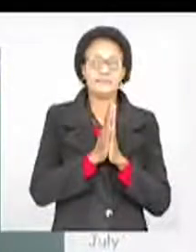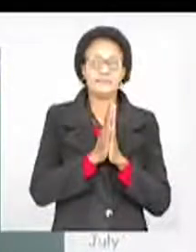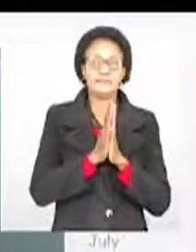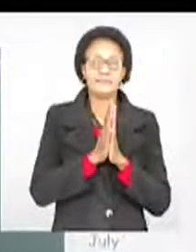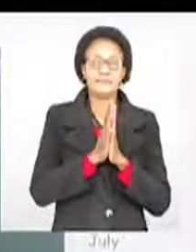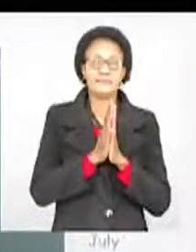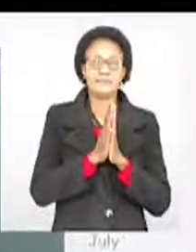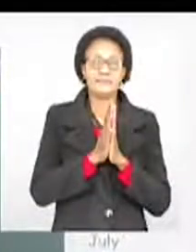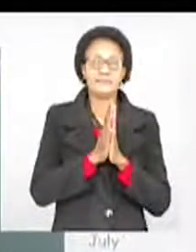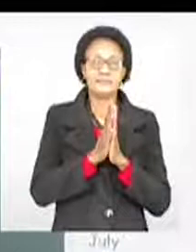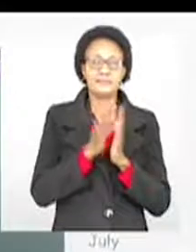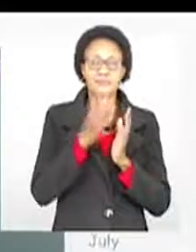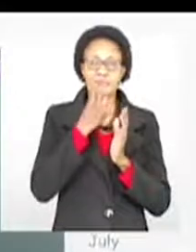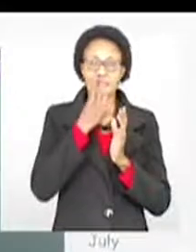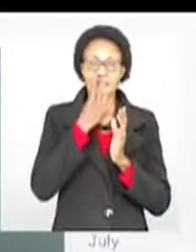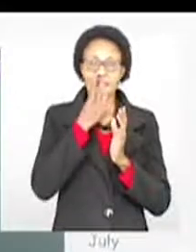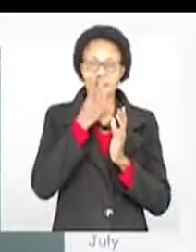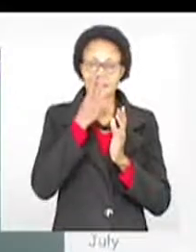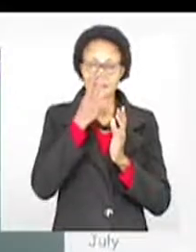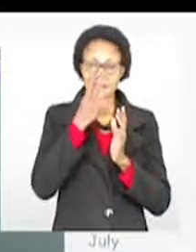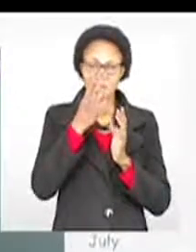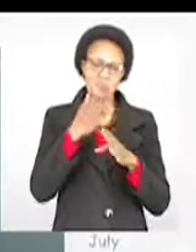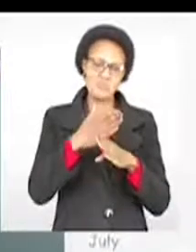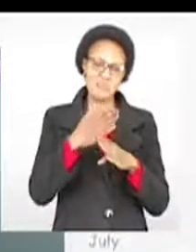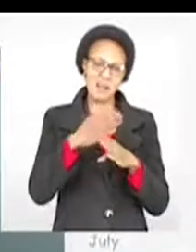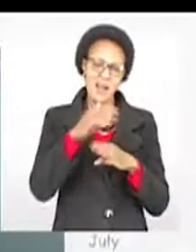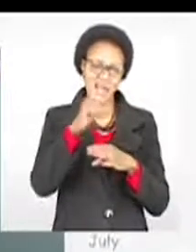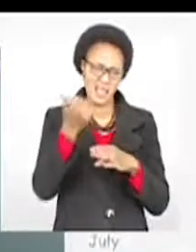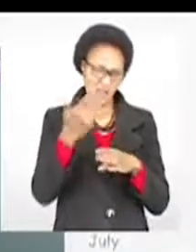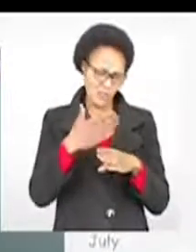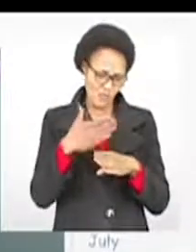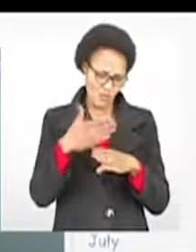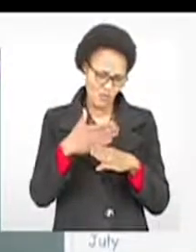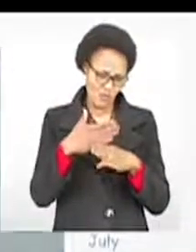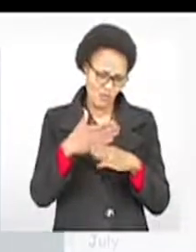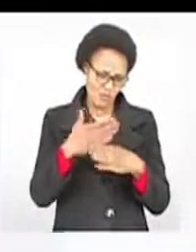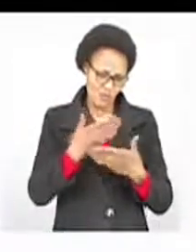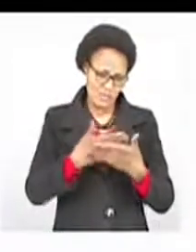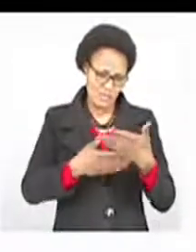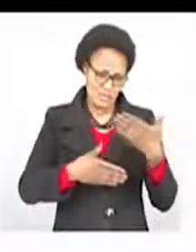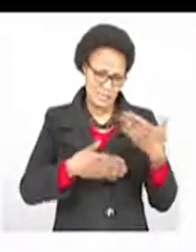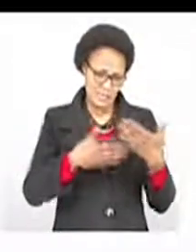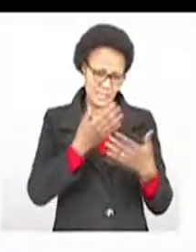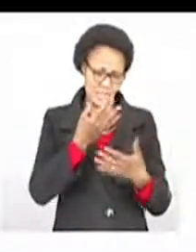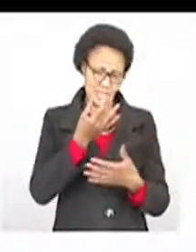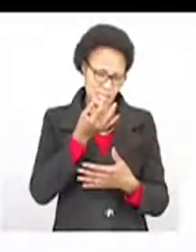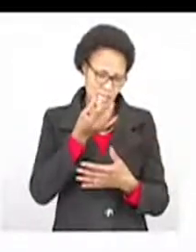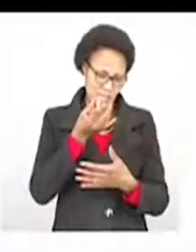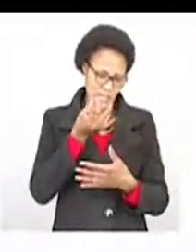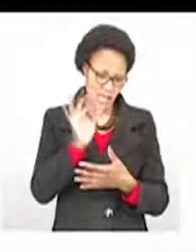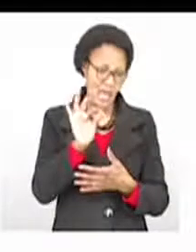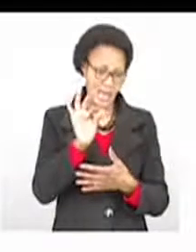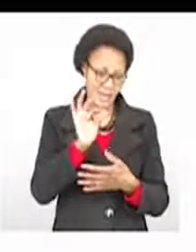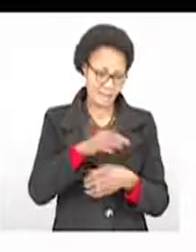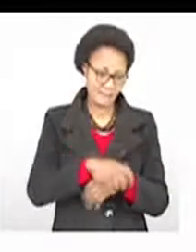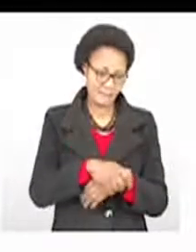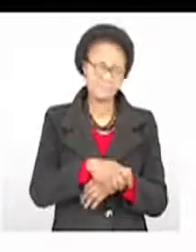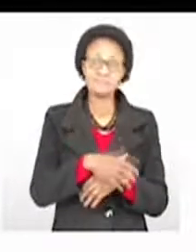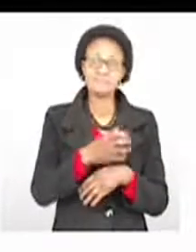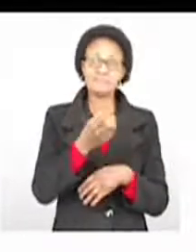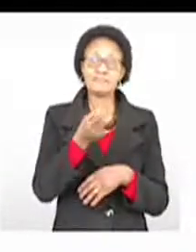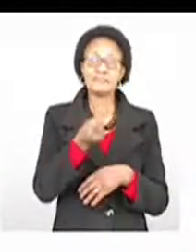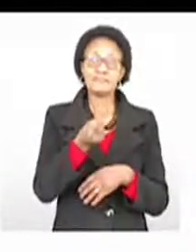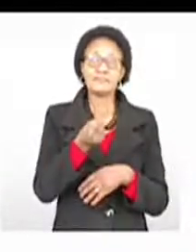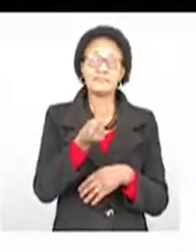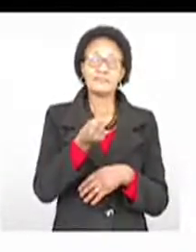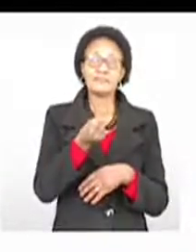Let's now take a look at our next exercise on page 9. On page 9, we can see that we have